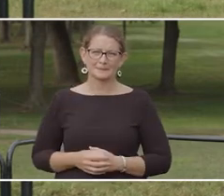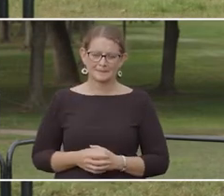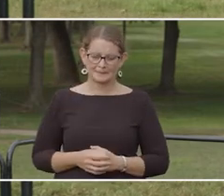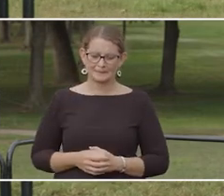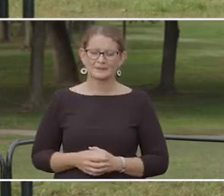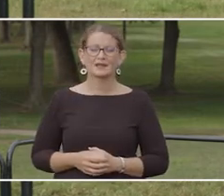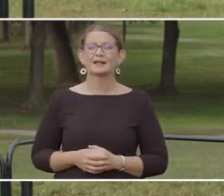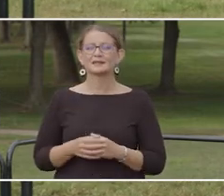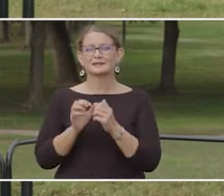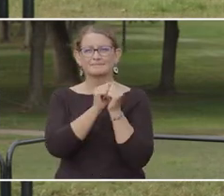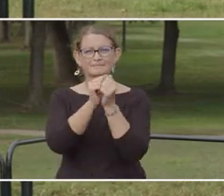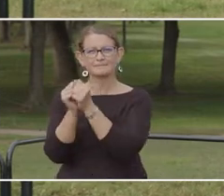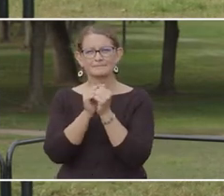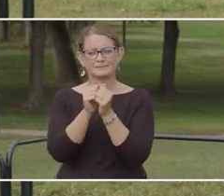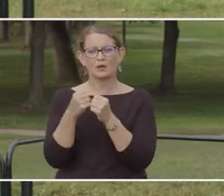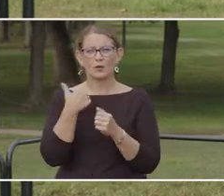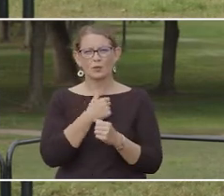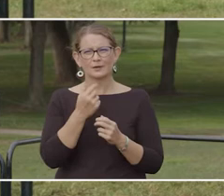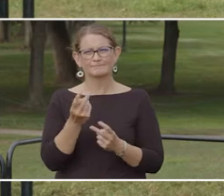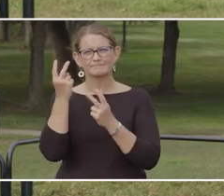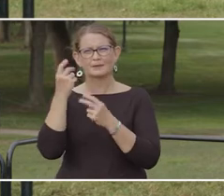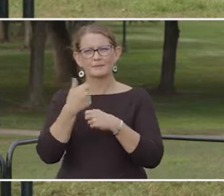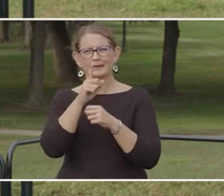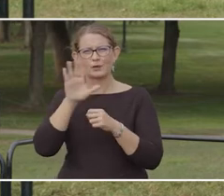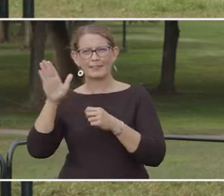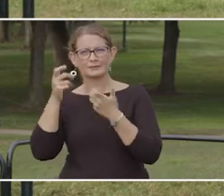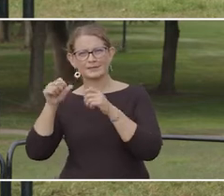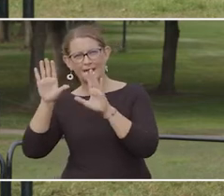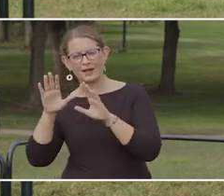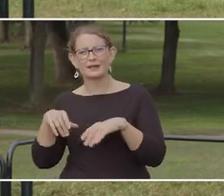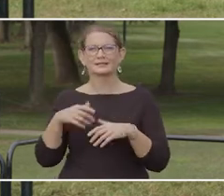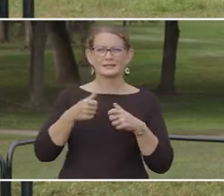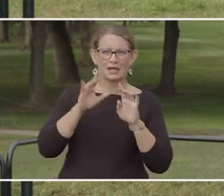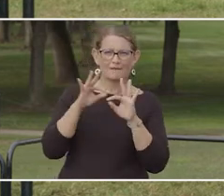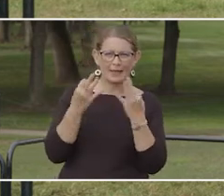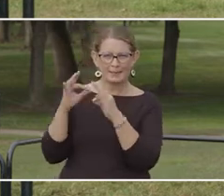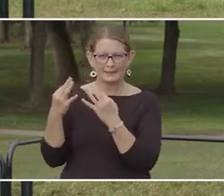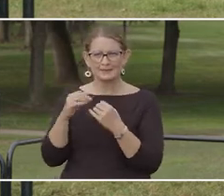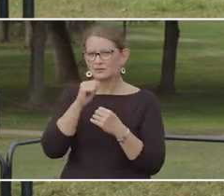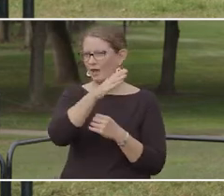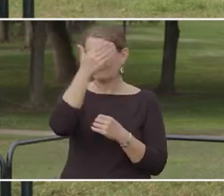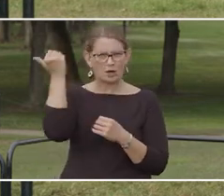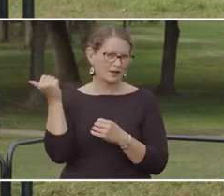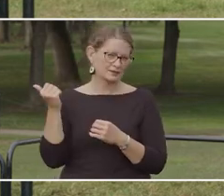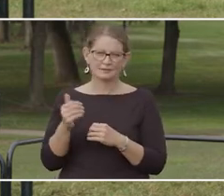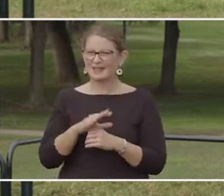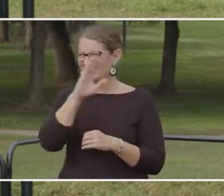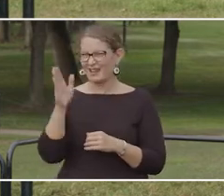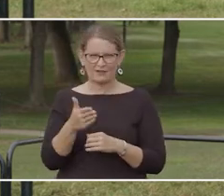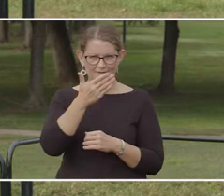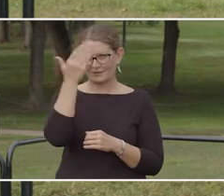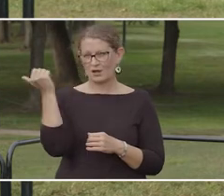Together, we'll make sure that their sacrifices and those of their families will never be forgotten. For